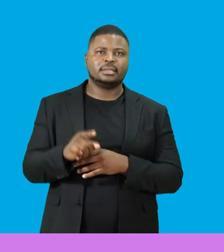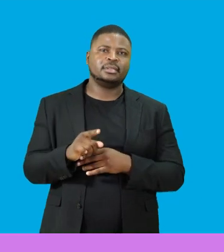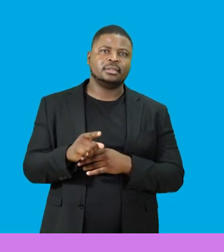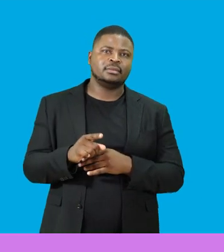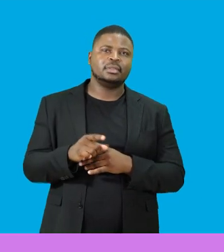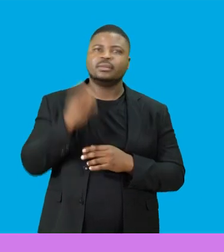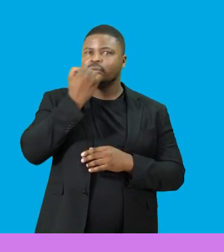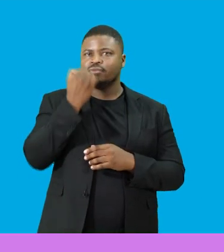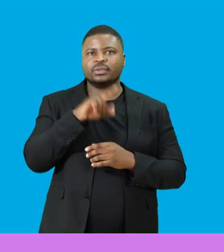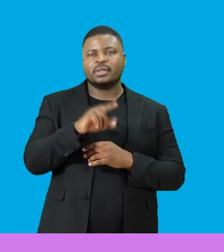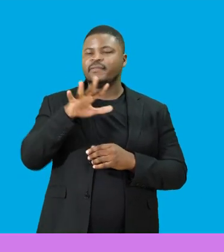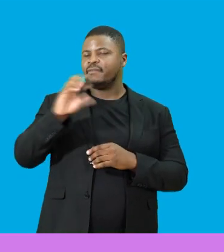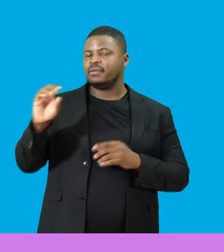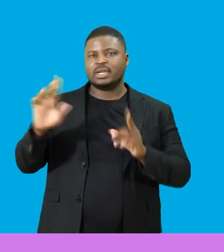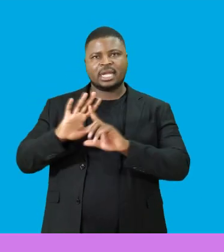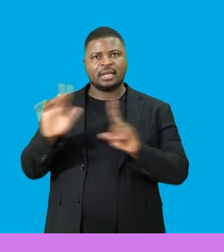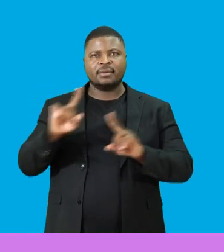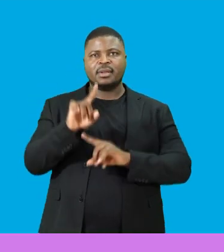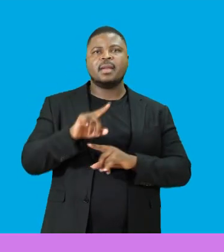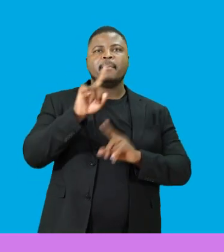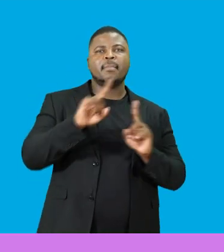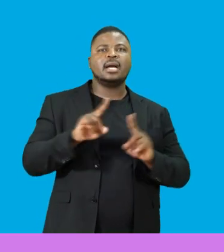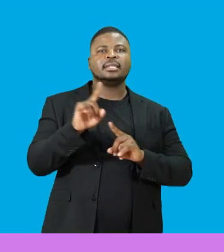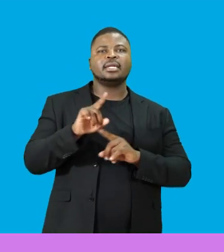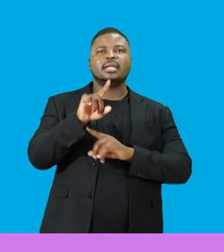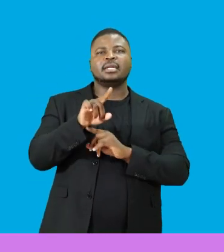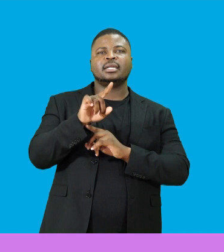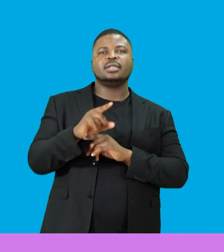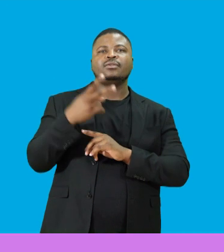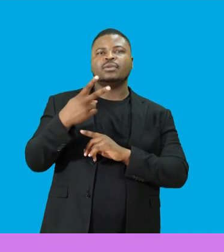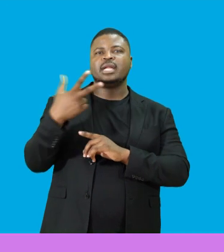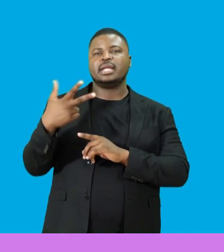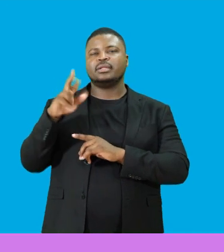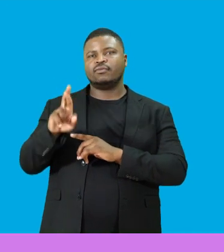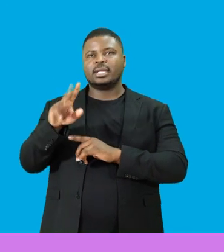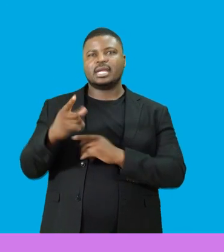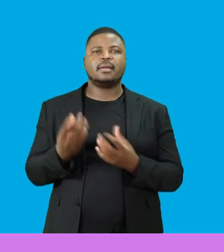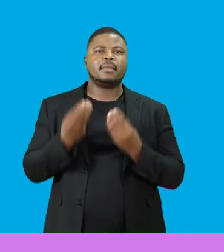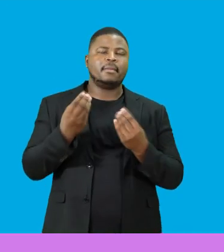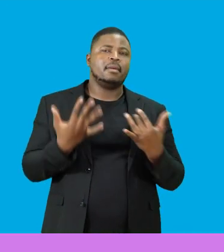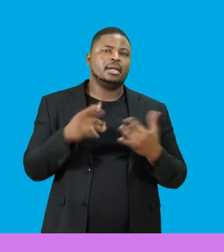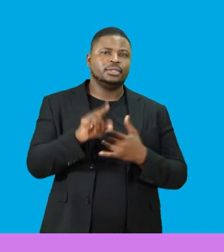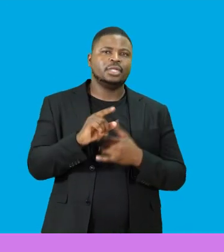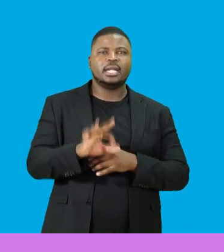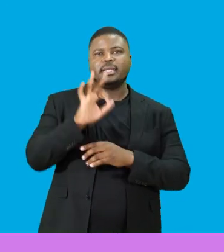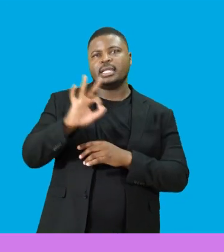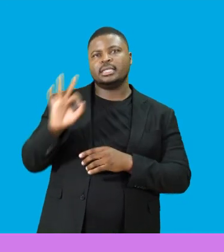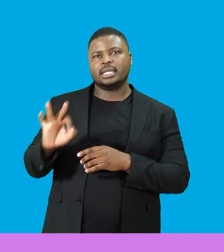550? 5 rand 50, sorry, not 500. Plus 5 rand 50, it gives